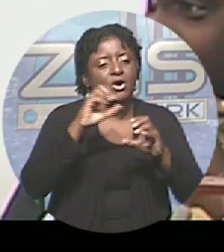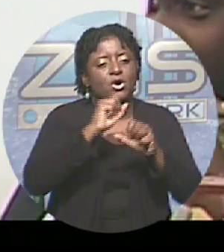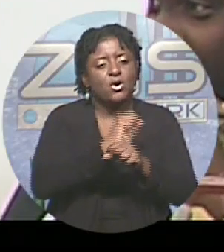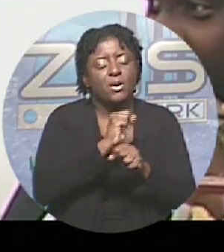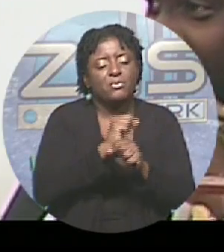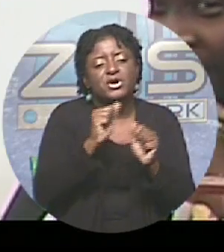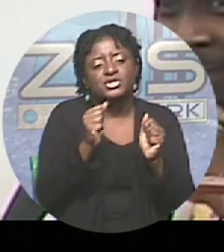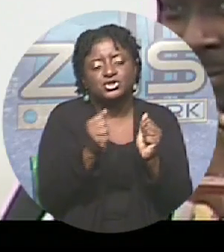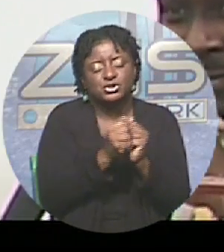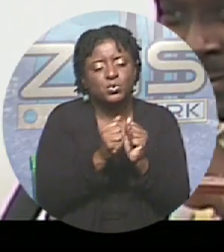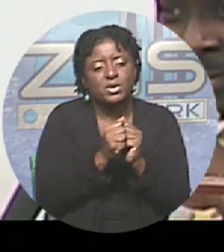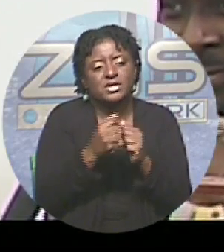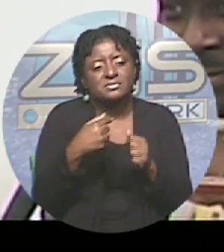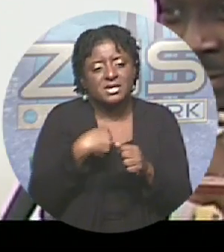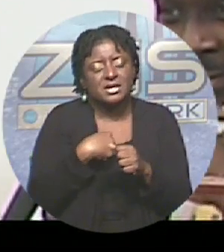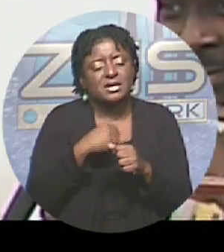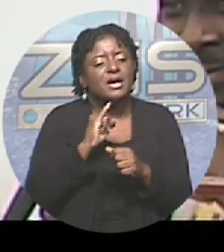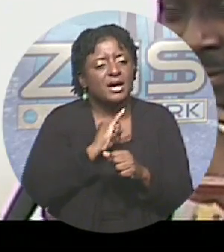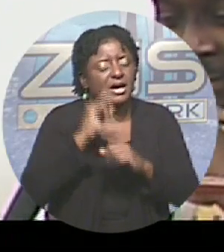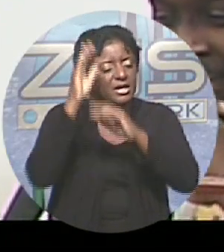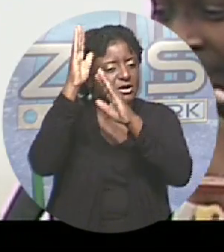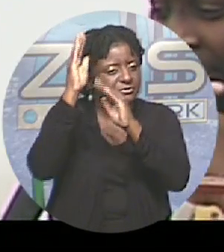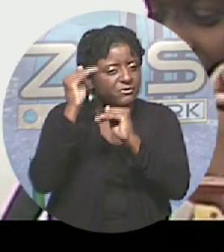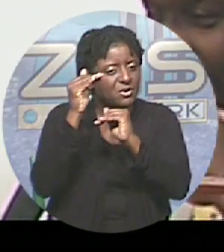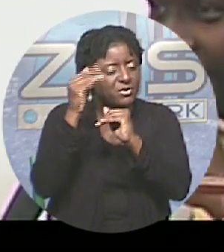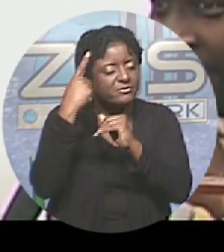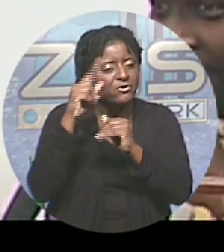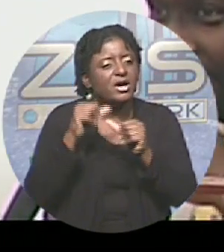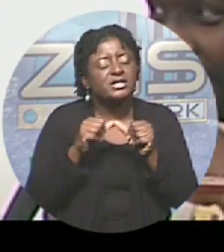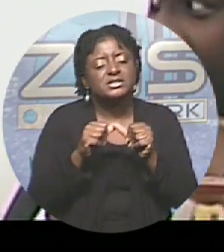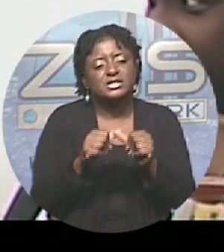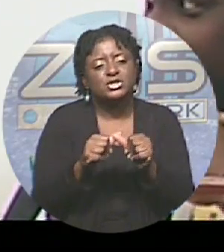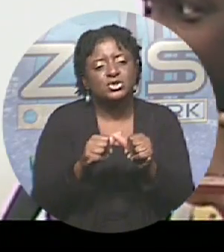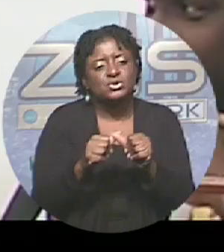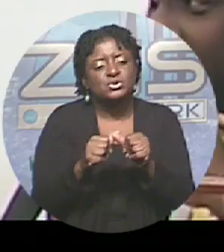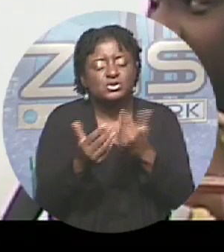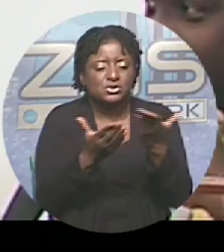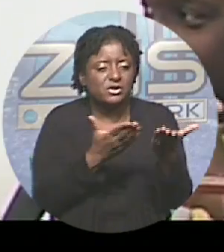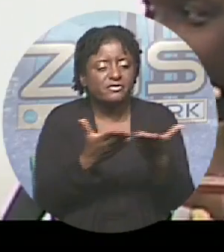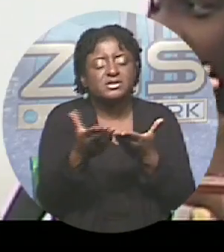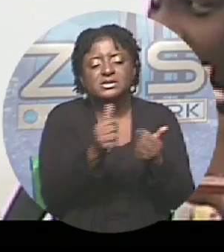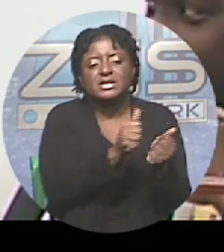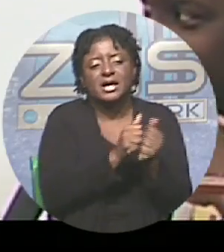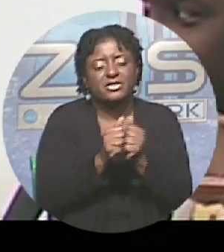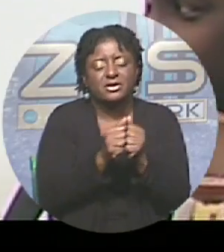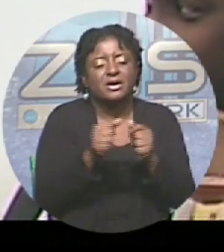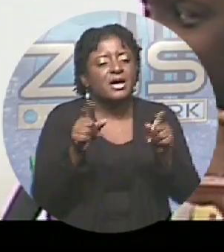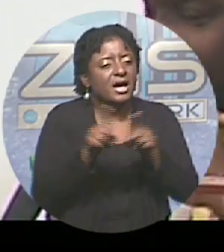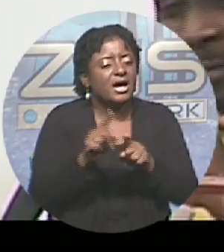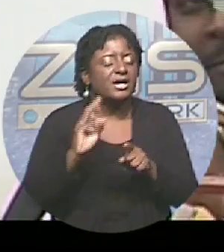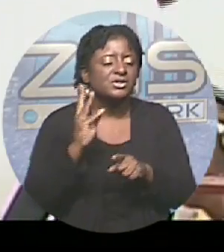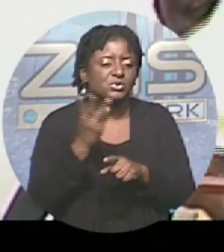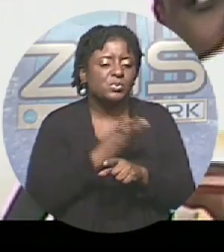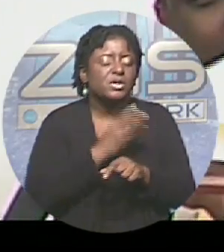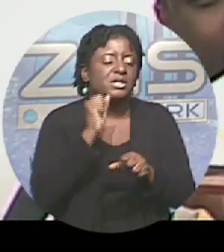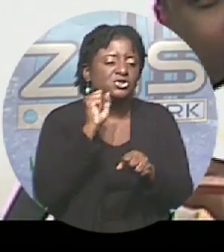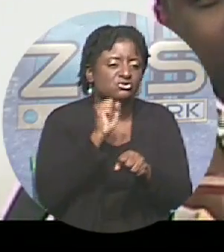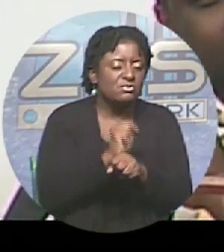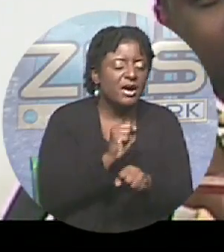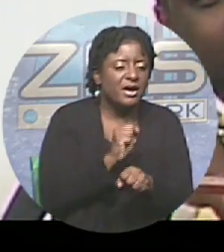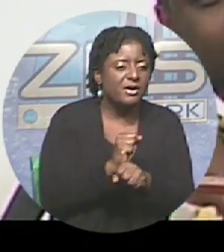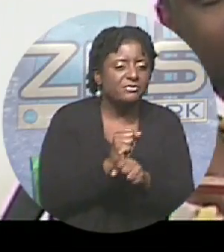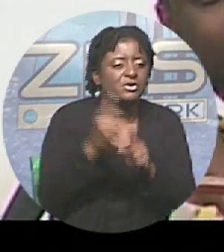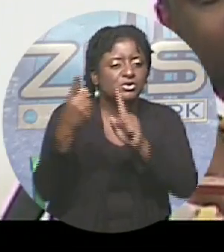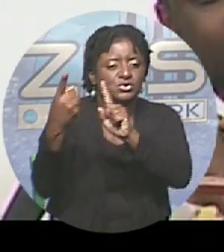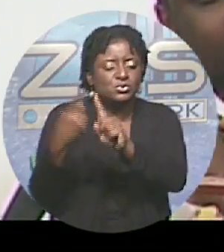forward to continued service together as we strive towards